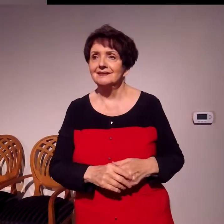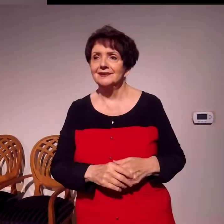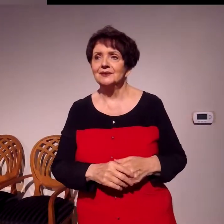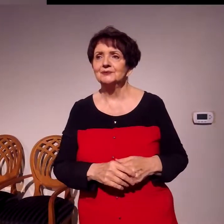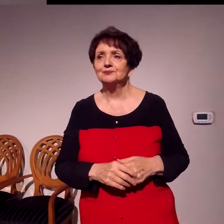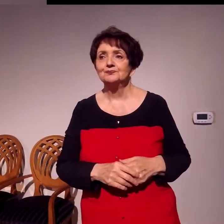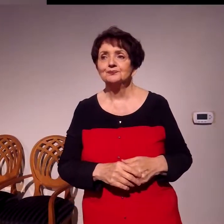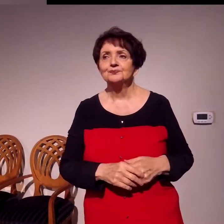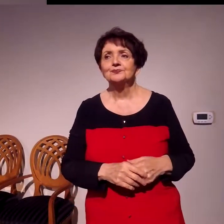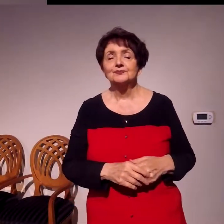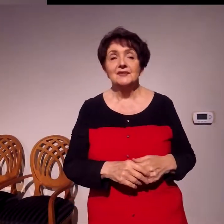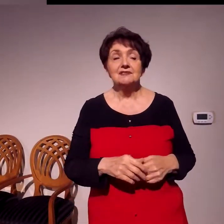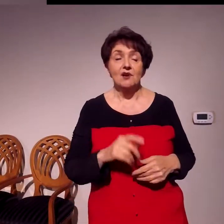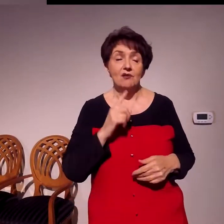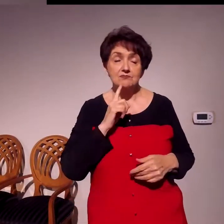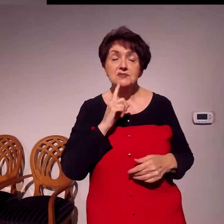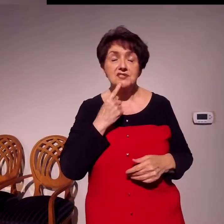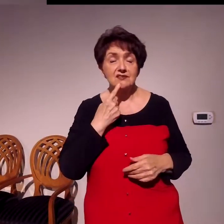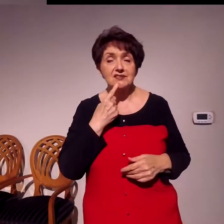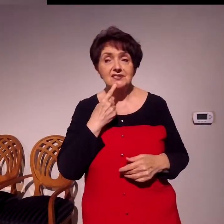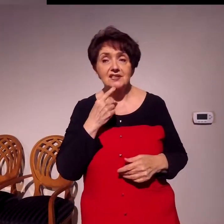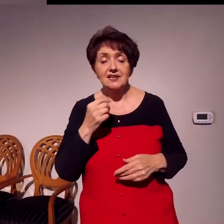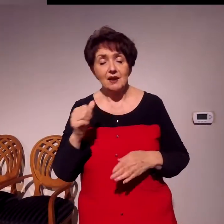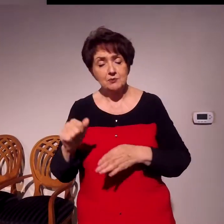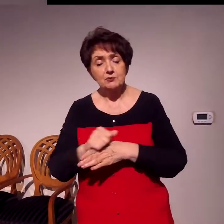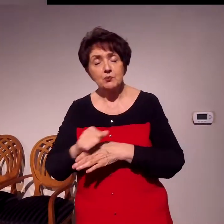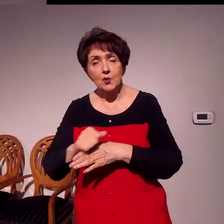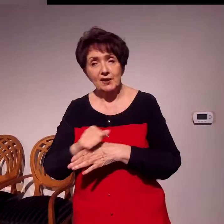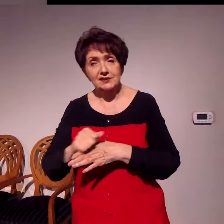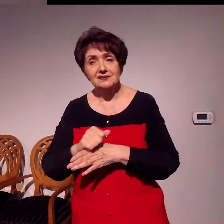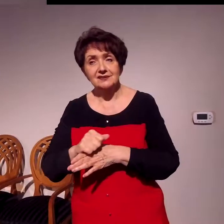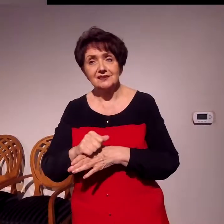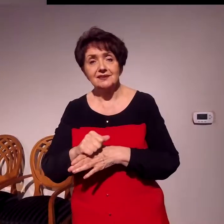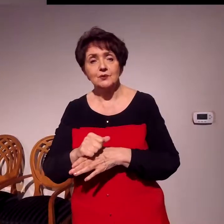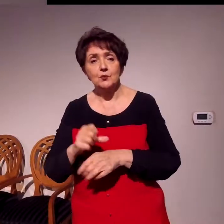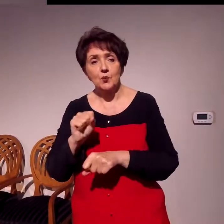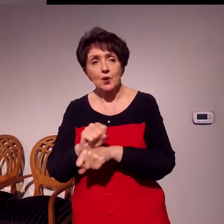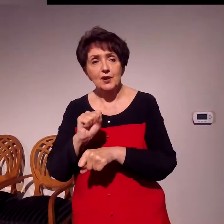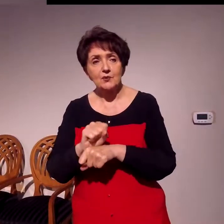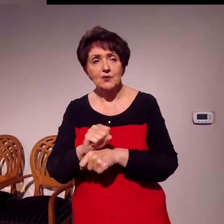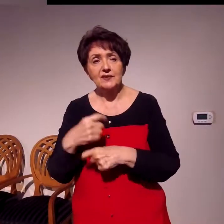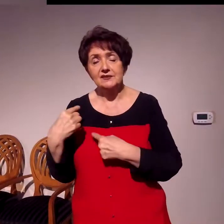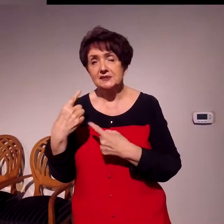So I've been seriously practicing this and working with this for the last